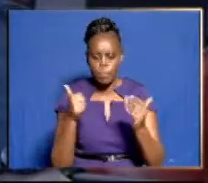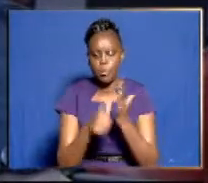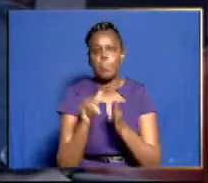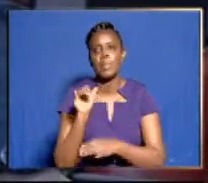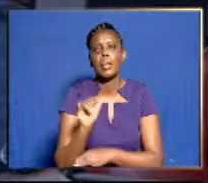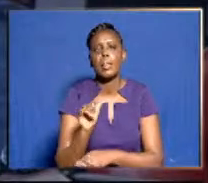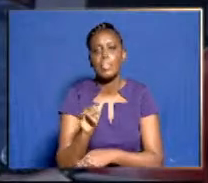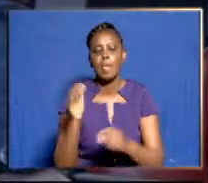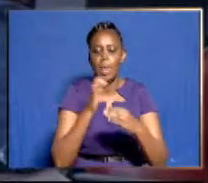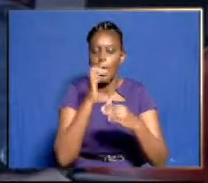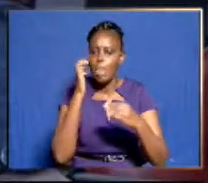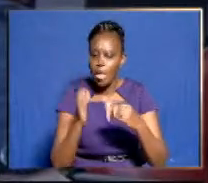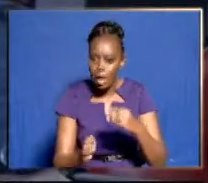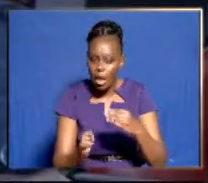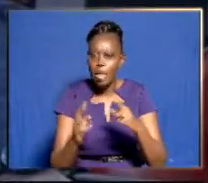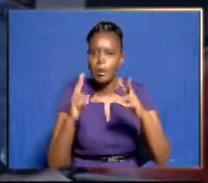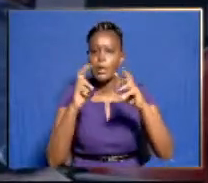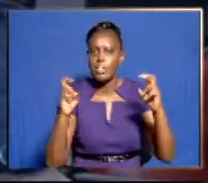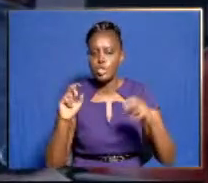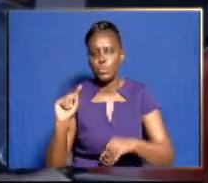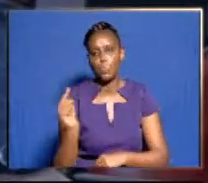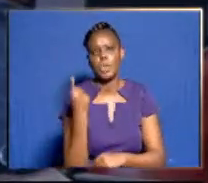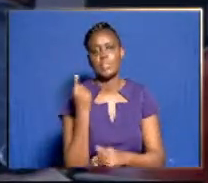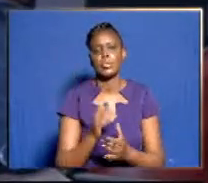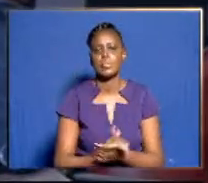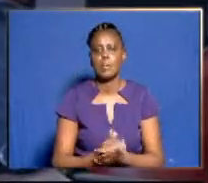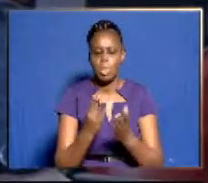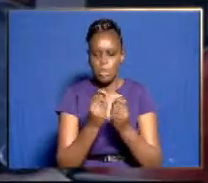to end this issue once and for all.